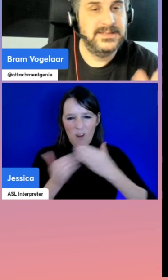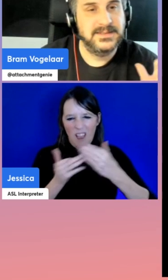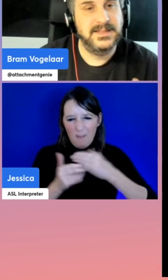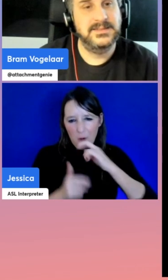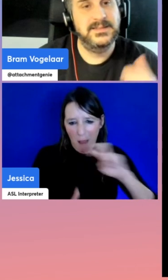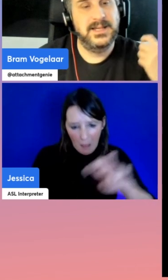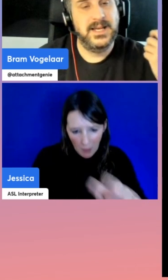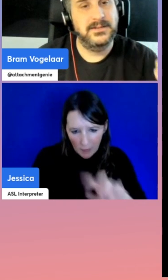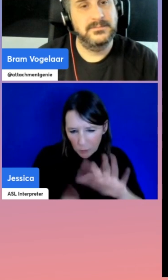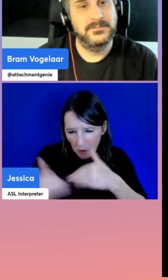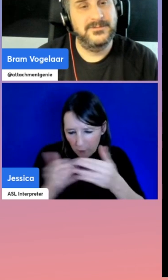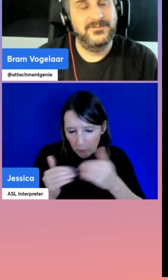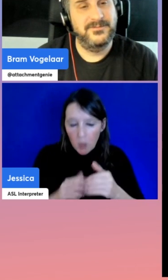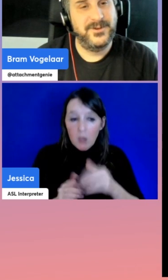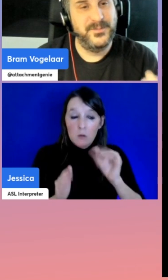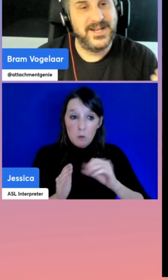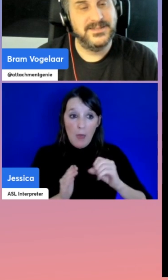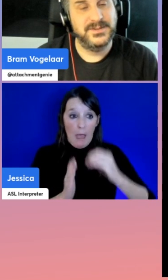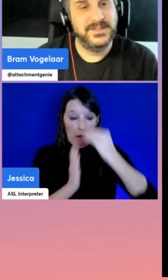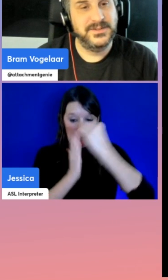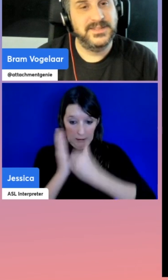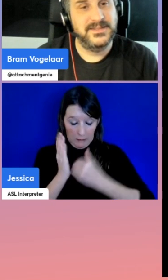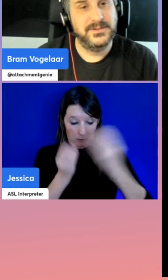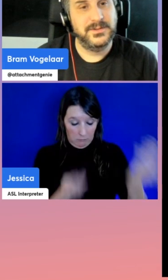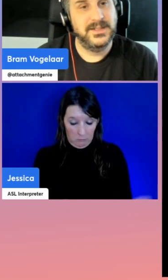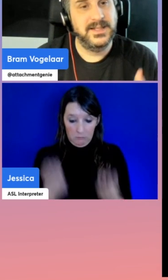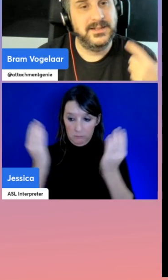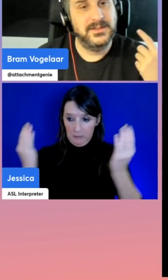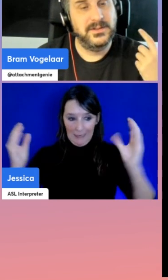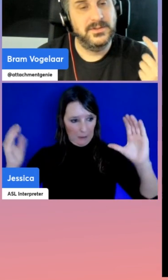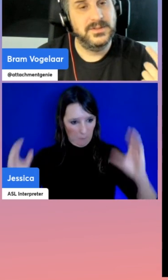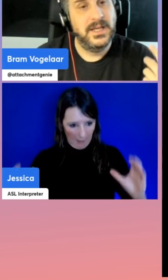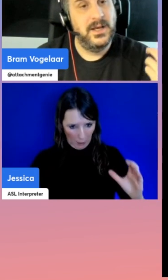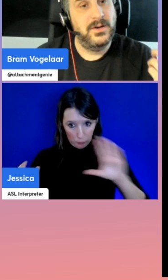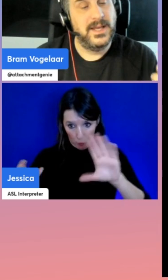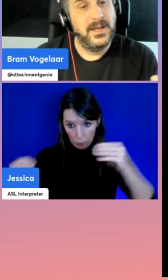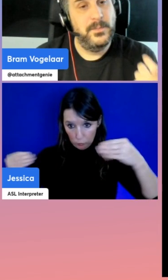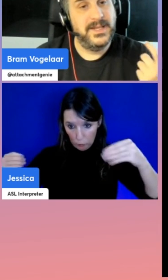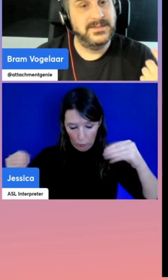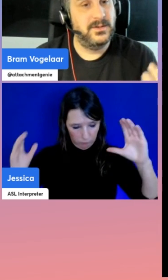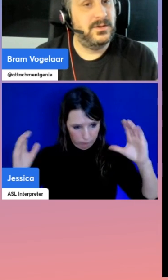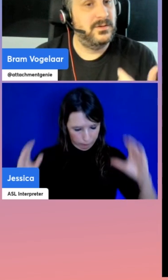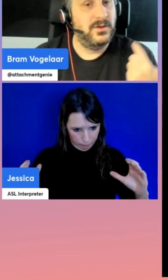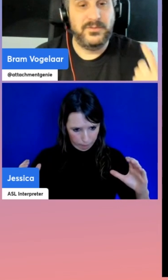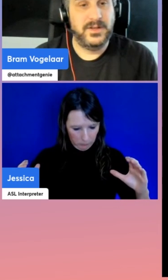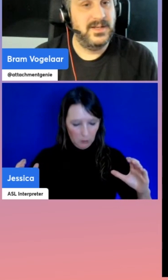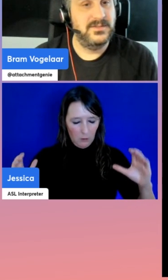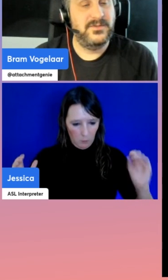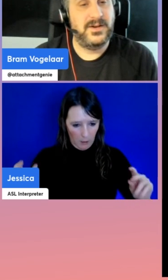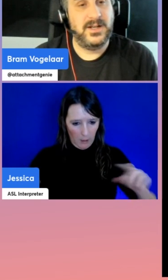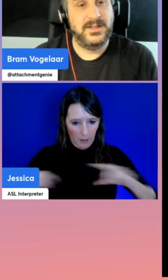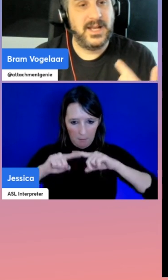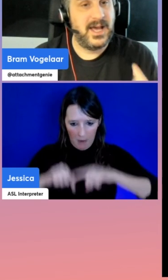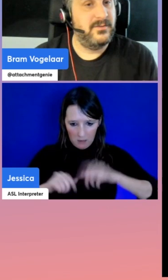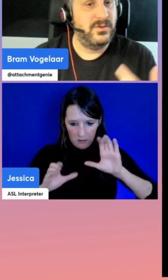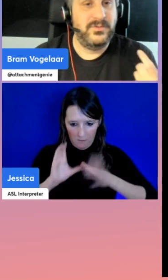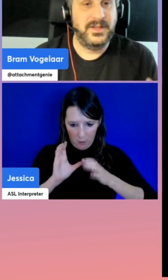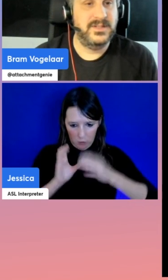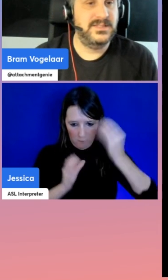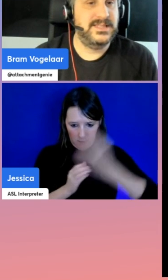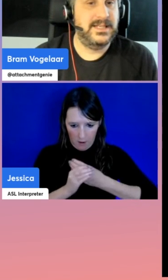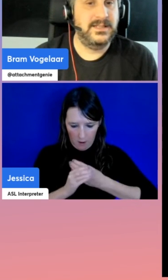that takes this list and compares it to your state store and then goes, okay, based on a configuration file that I